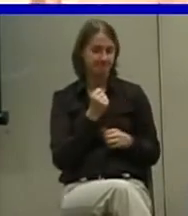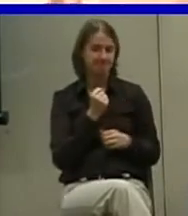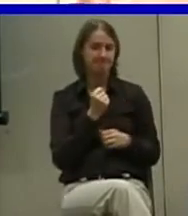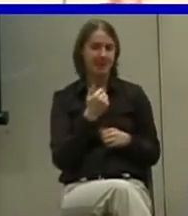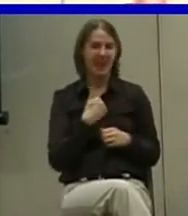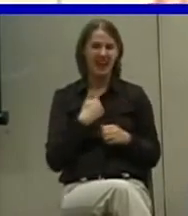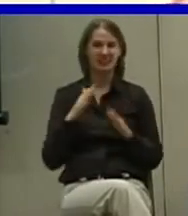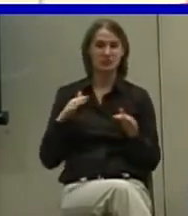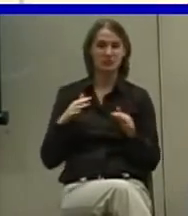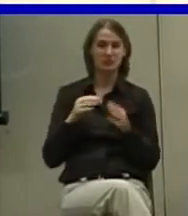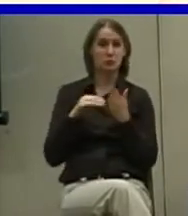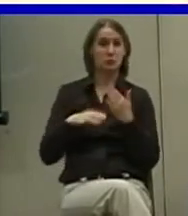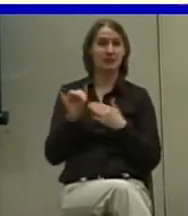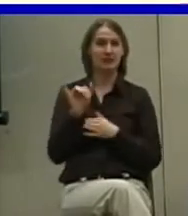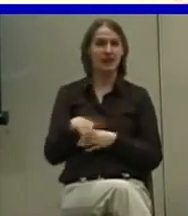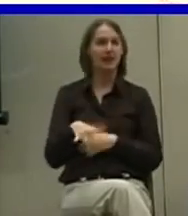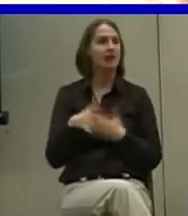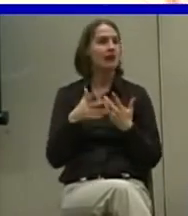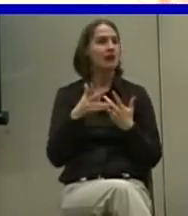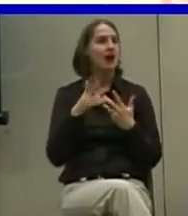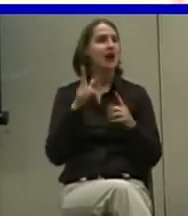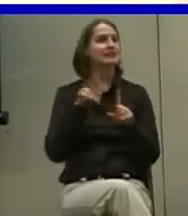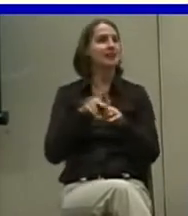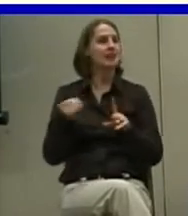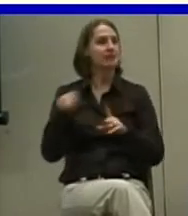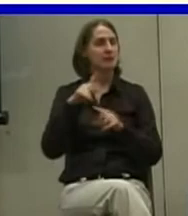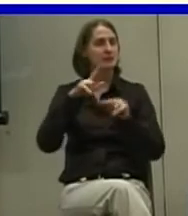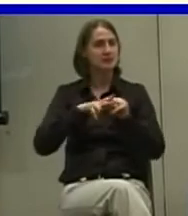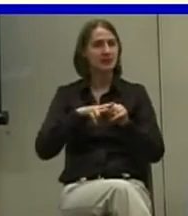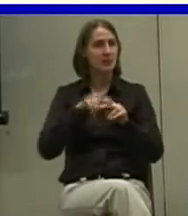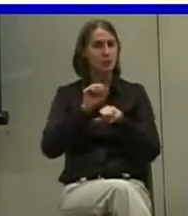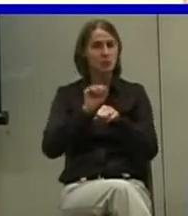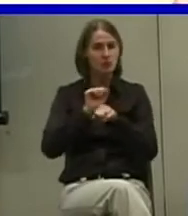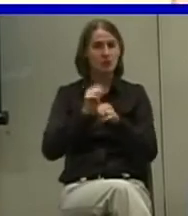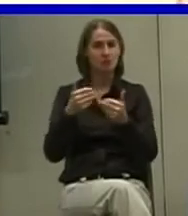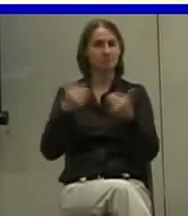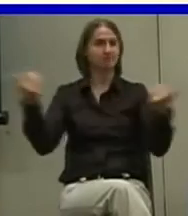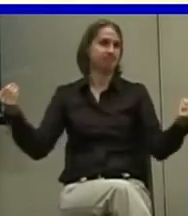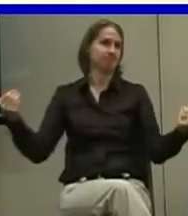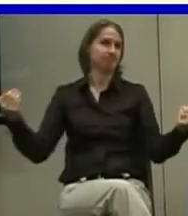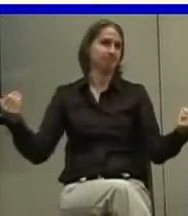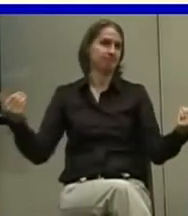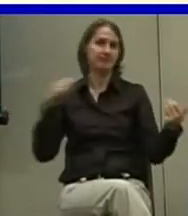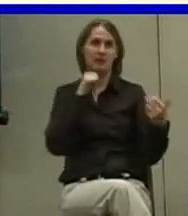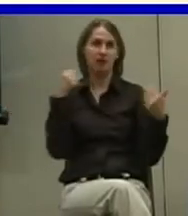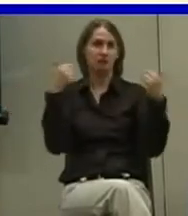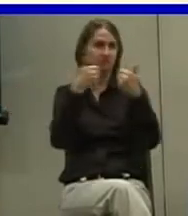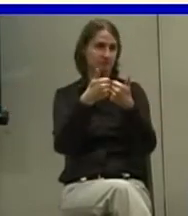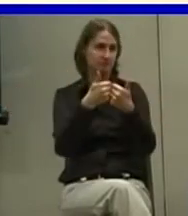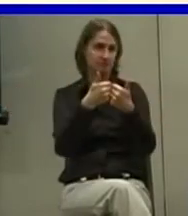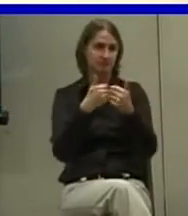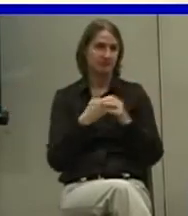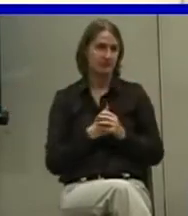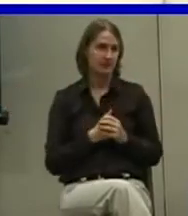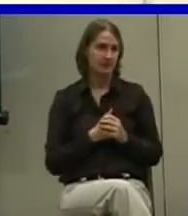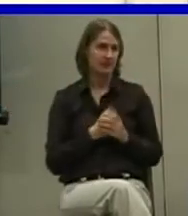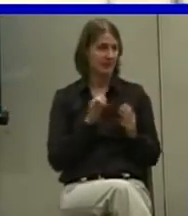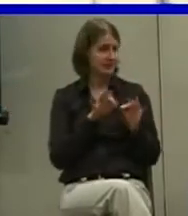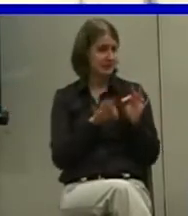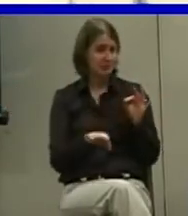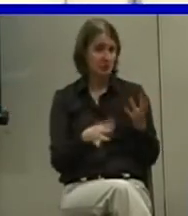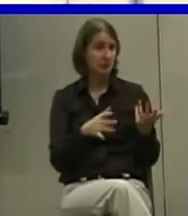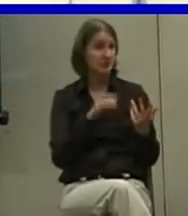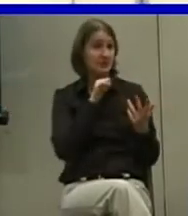that, I've tried to assign them to sit in areas to do work where they're not right next to each other. What could be simpler than that? It's not a